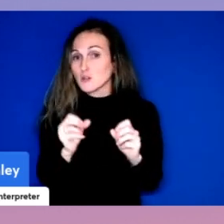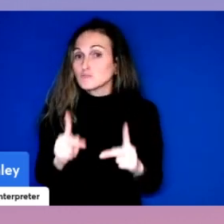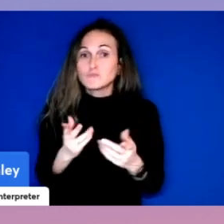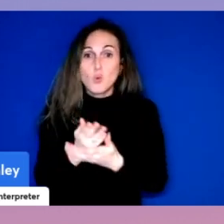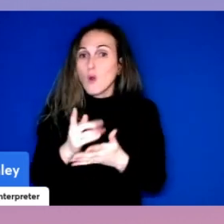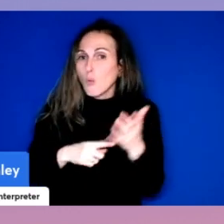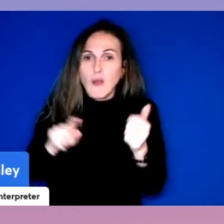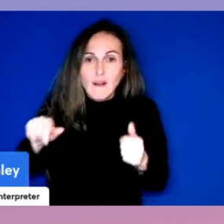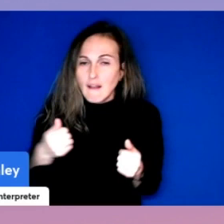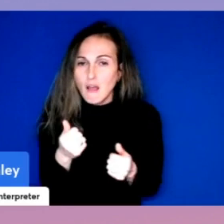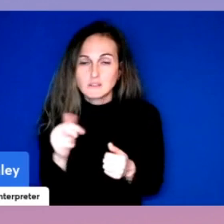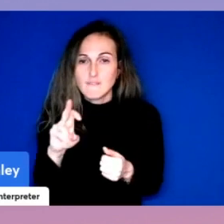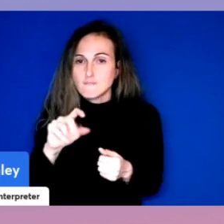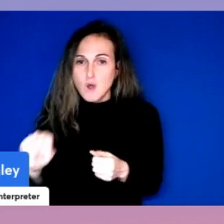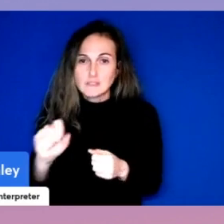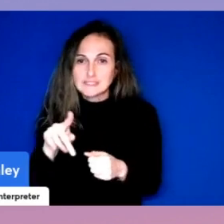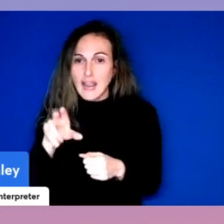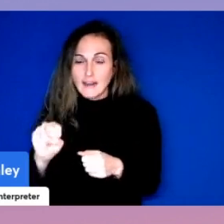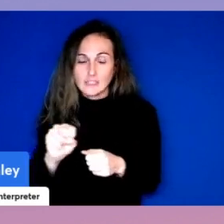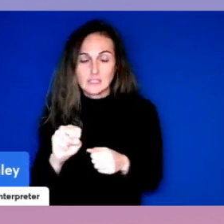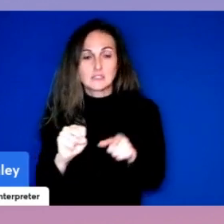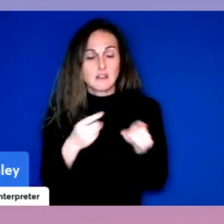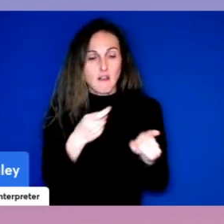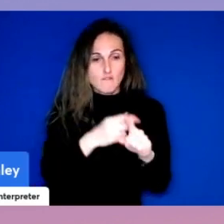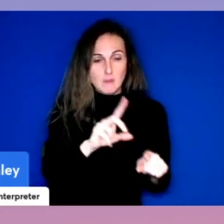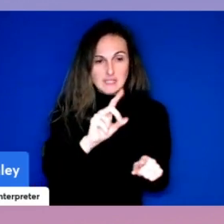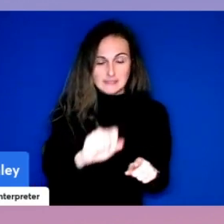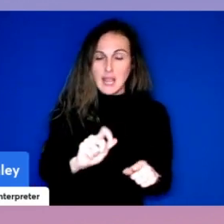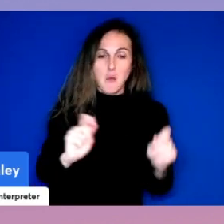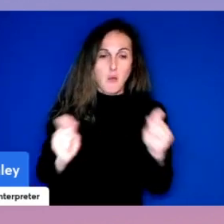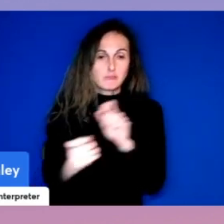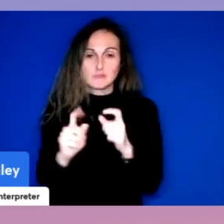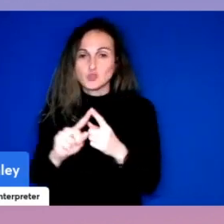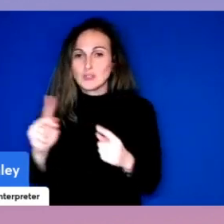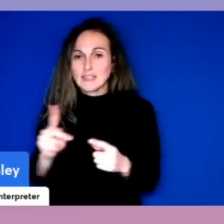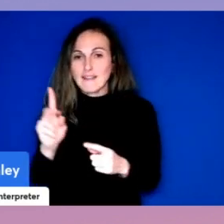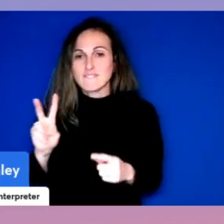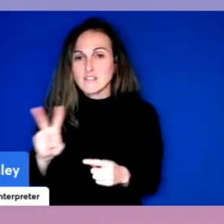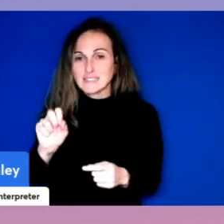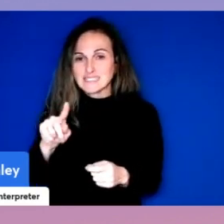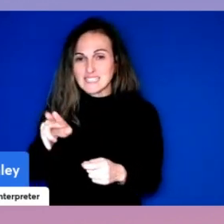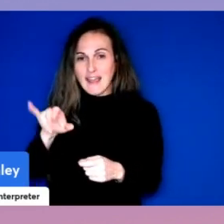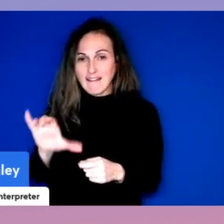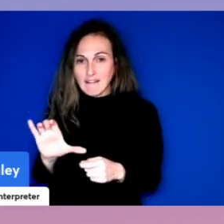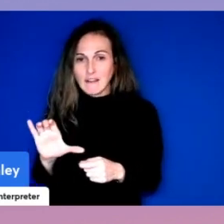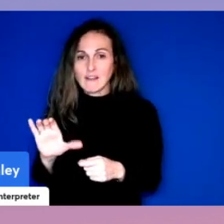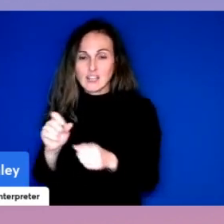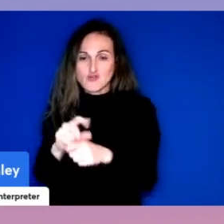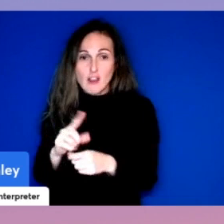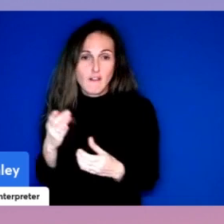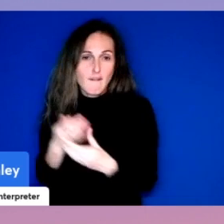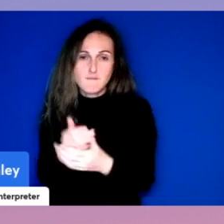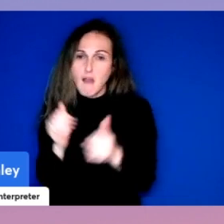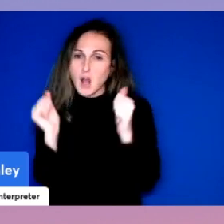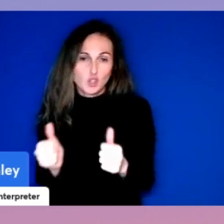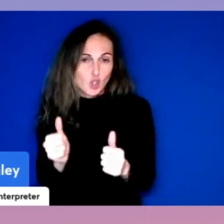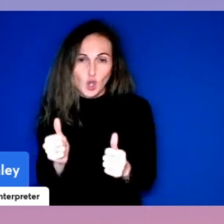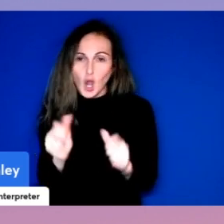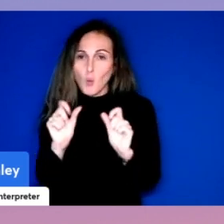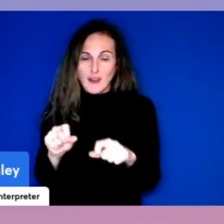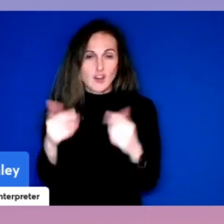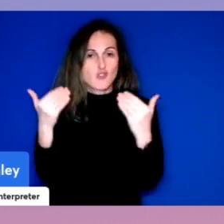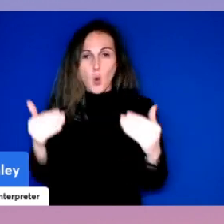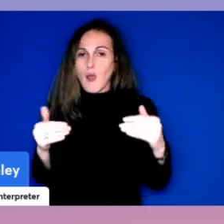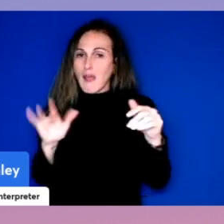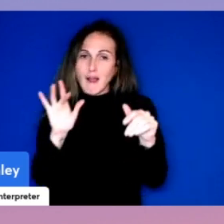else? Vault status from disabled to KV static injector template file. And that should be good to go. We can go ahead and sync